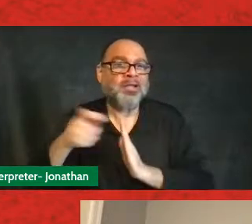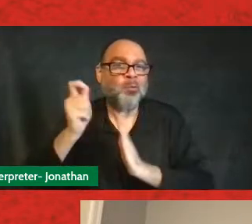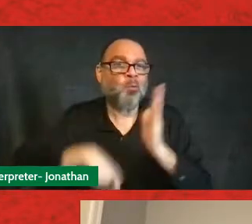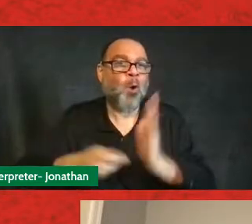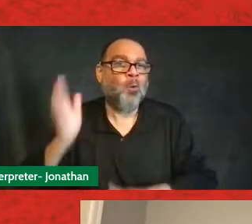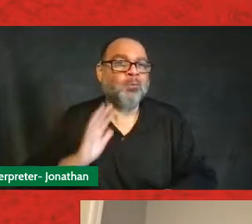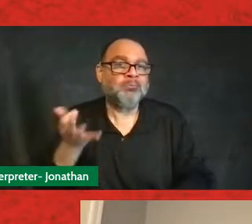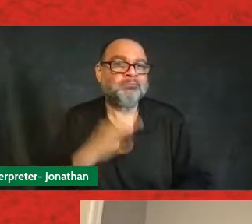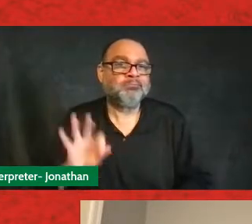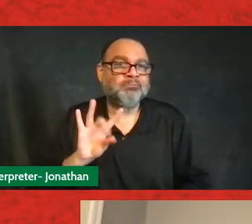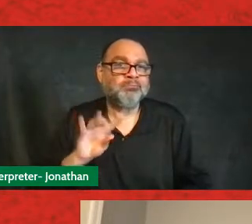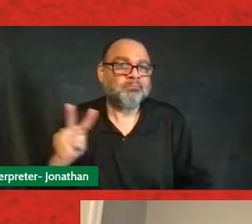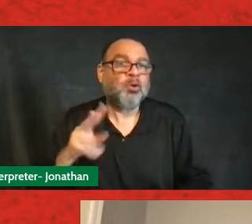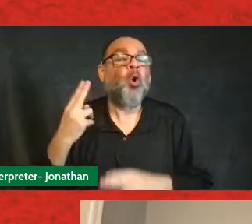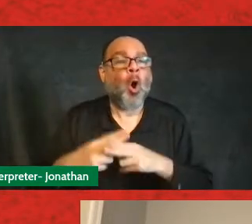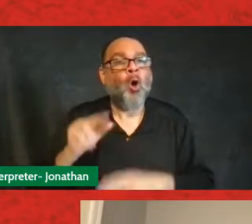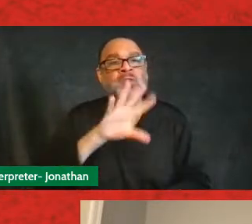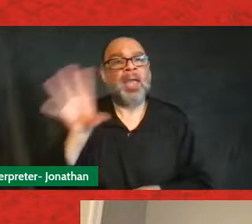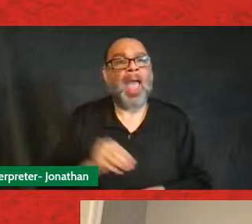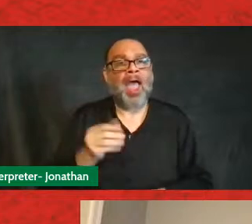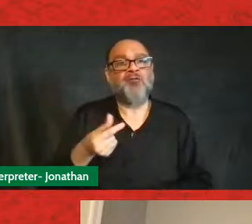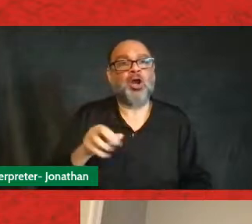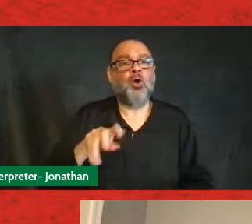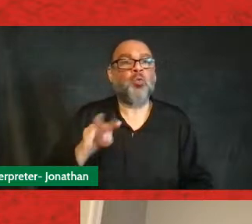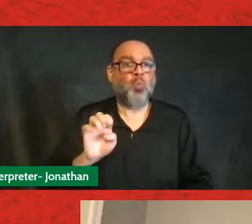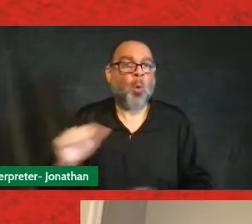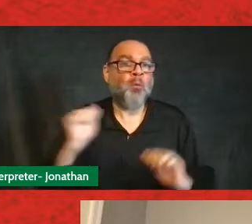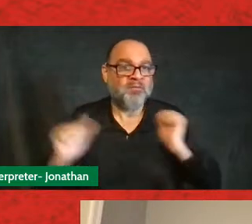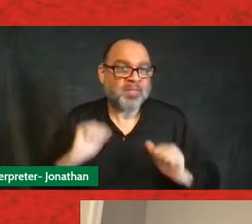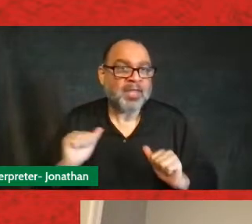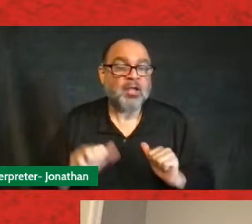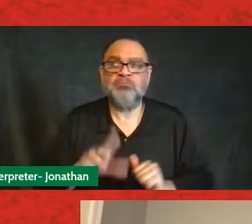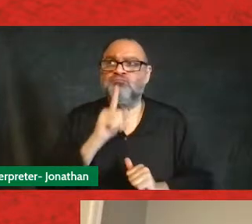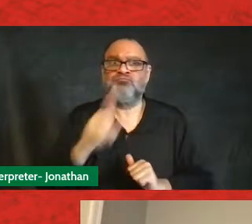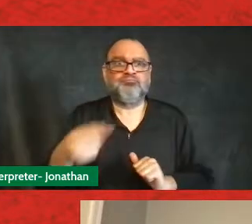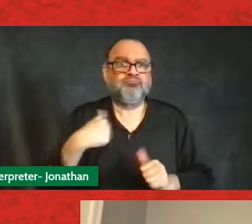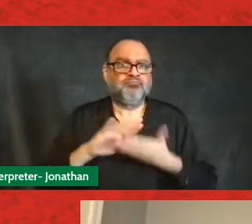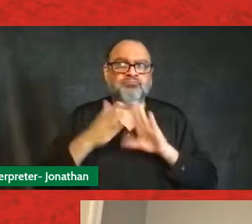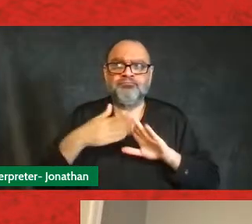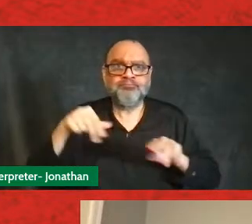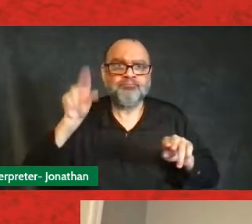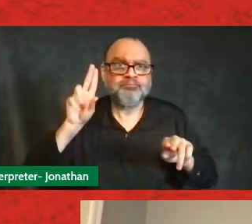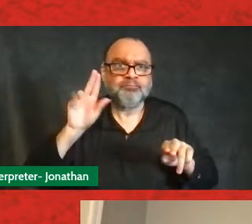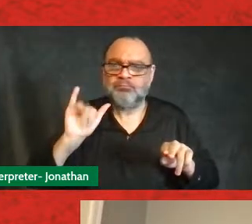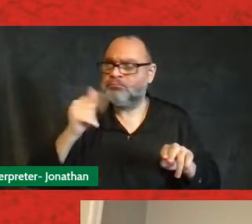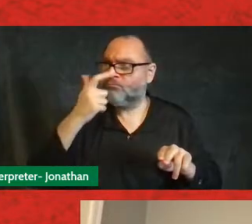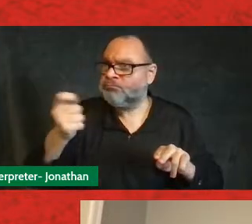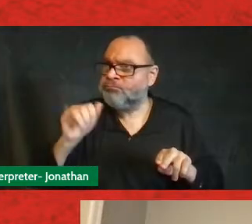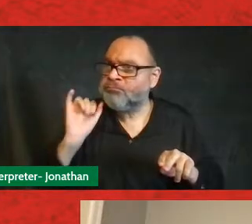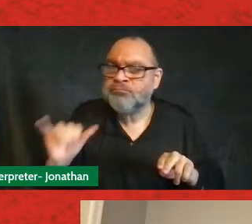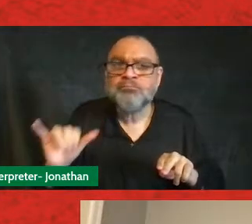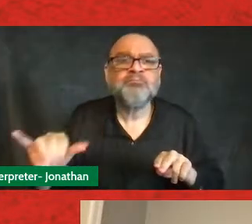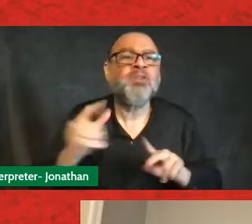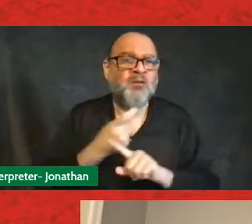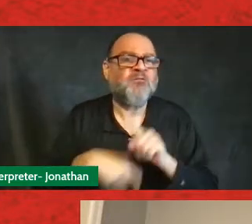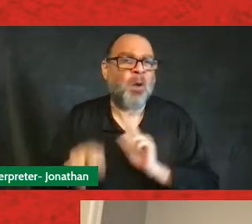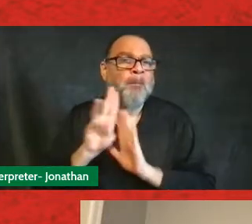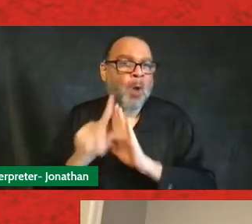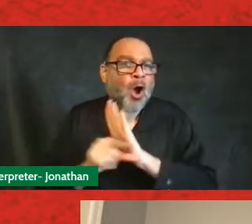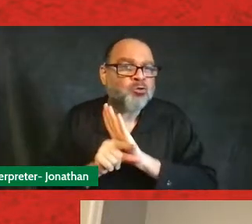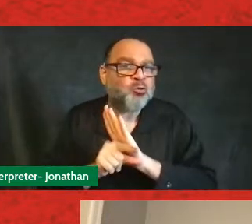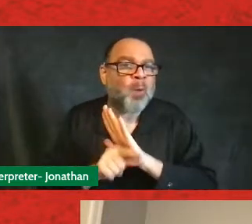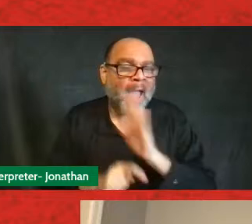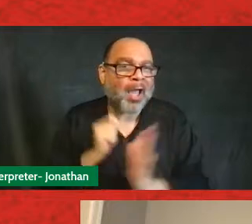about the African Grove Theater. And that piqued my interest when I was an undergrad. Last 2 years of my undergrad, I did a research